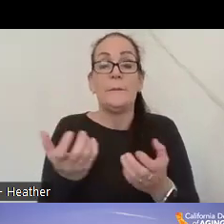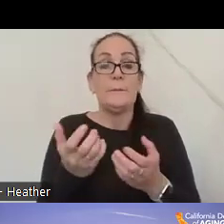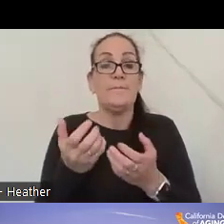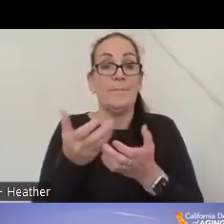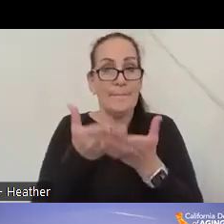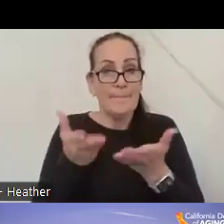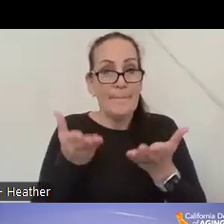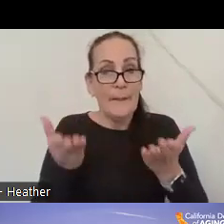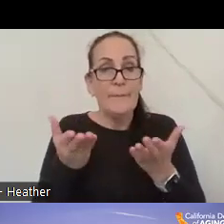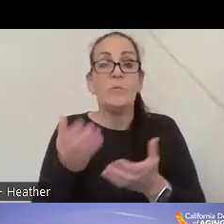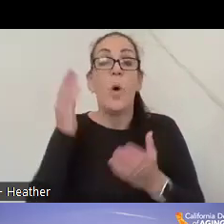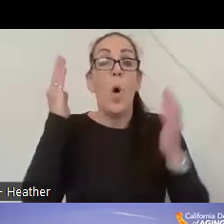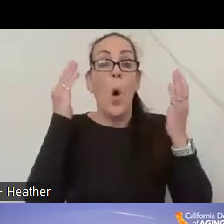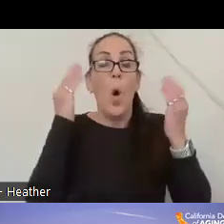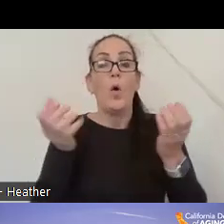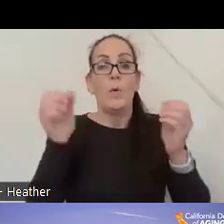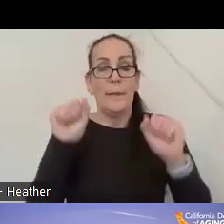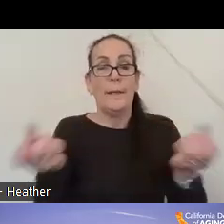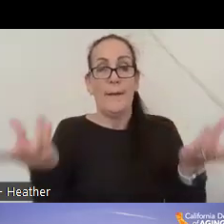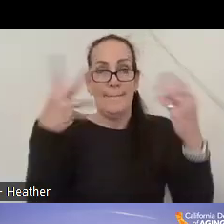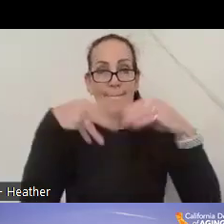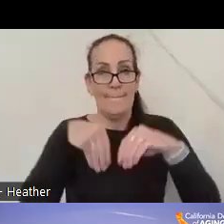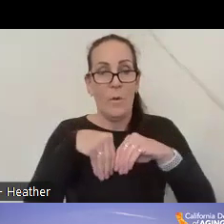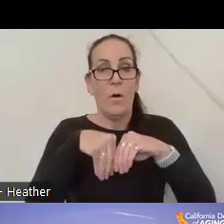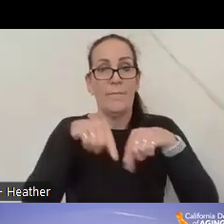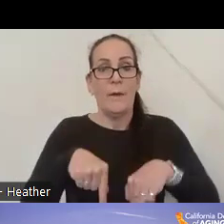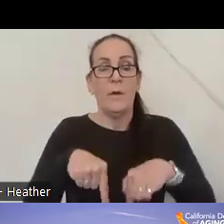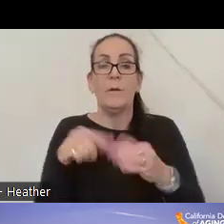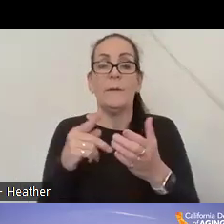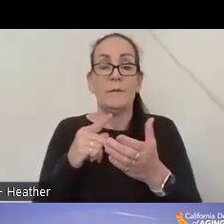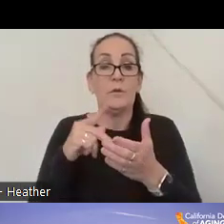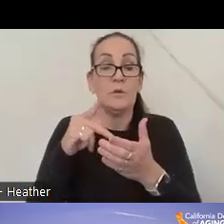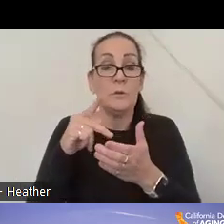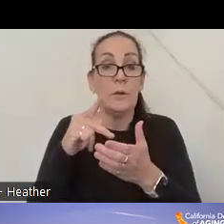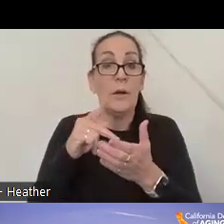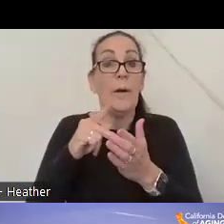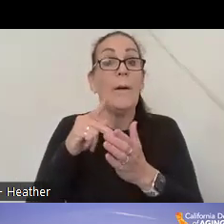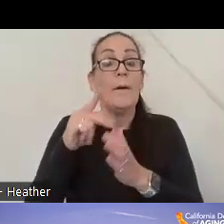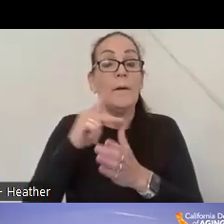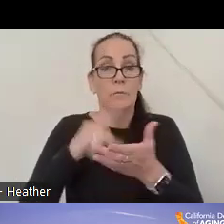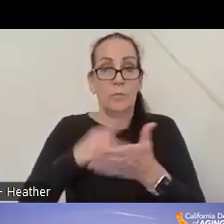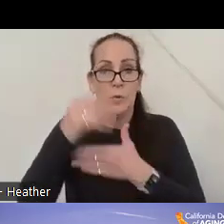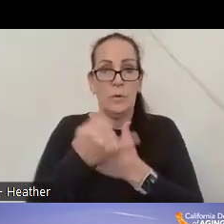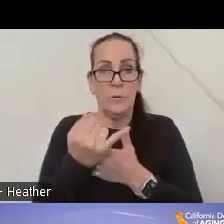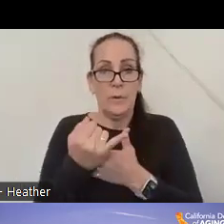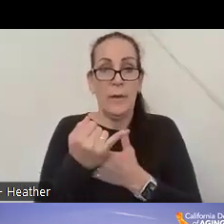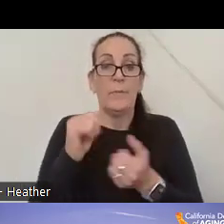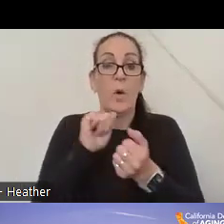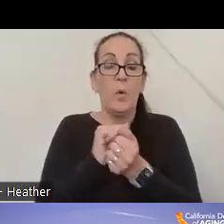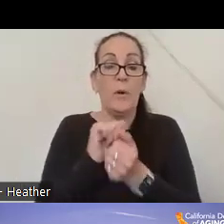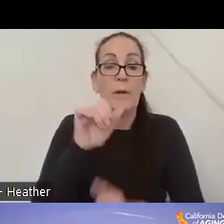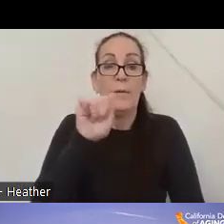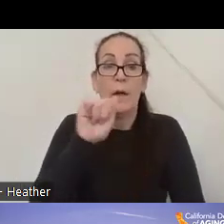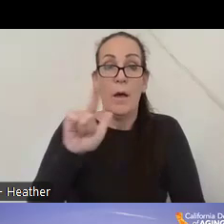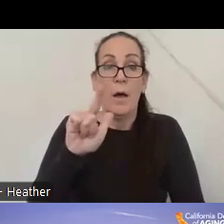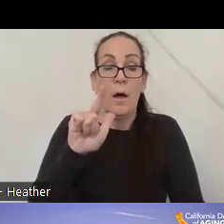to implement them in the future through efforts with the CalCares initiative. So I